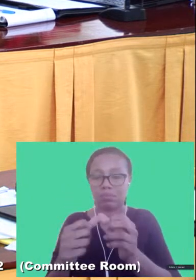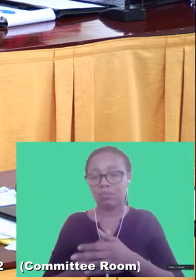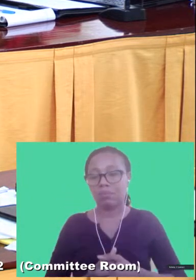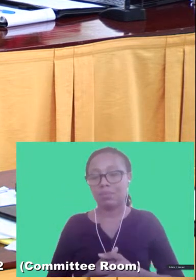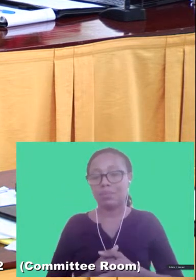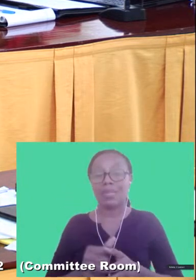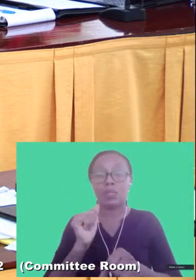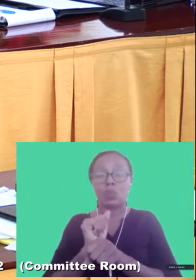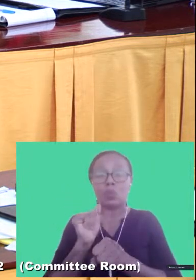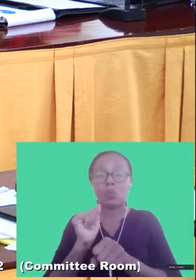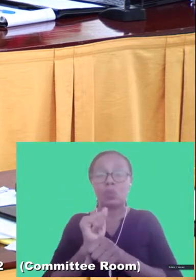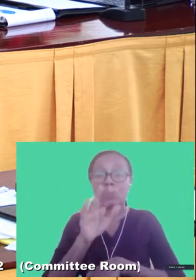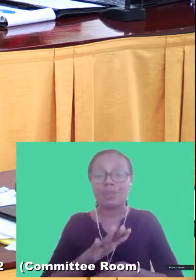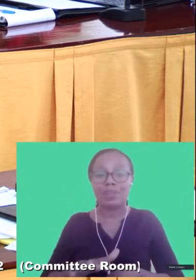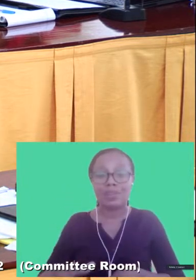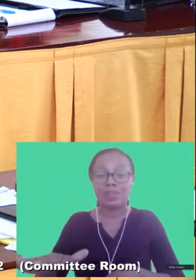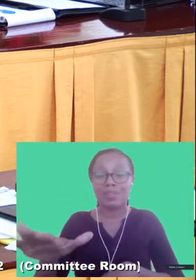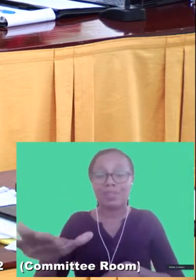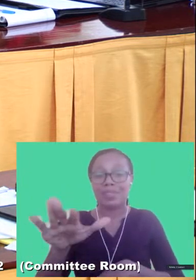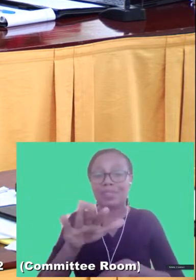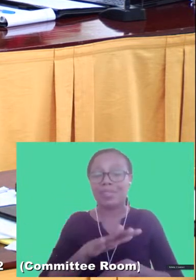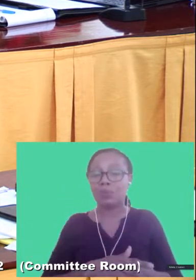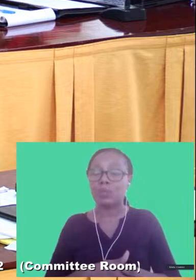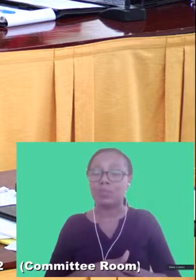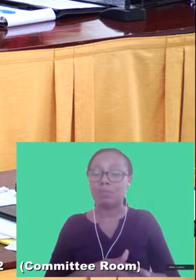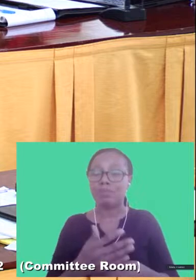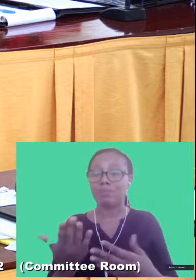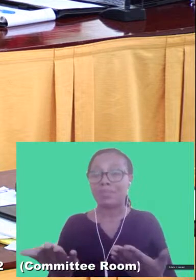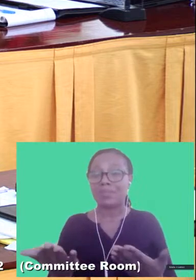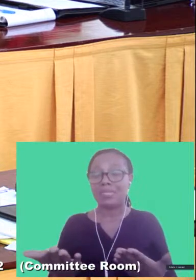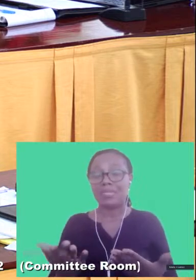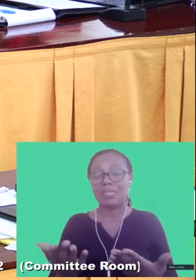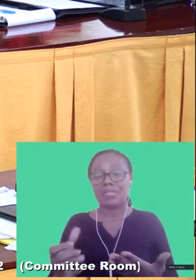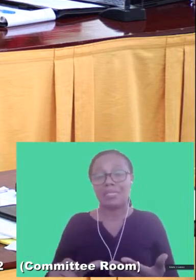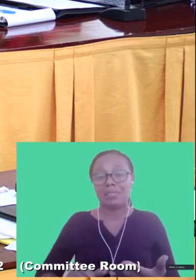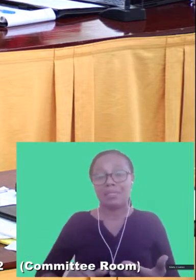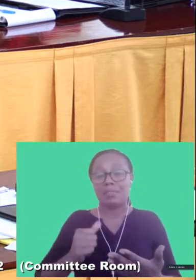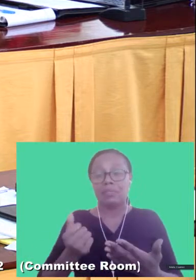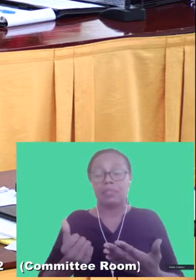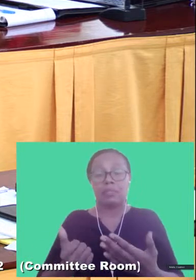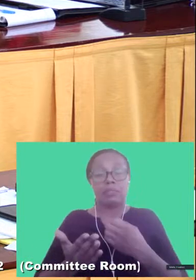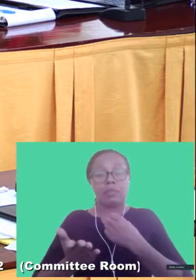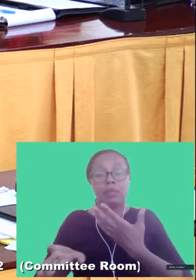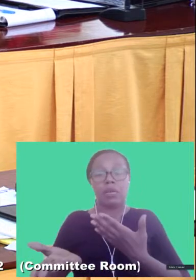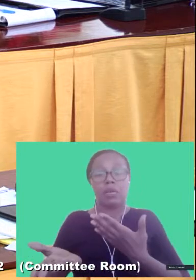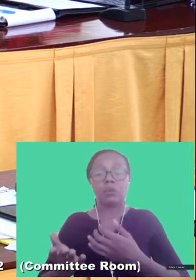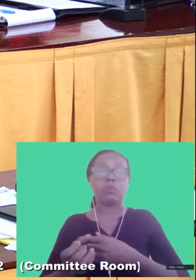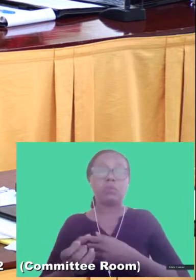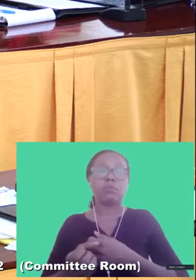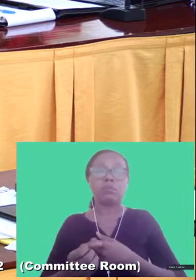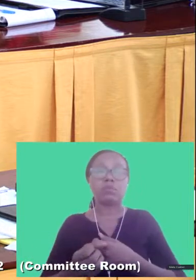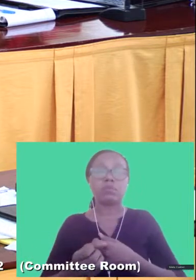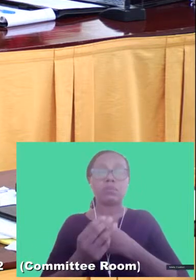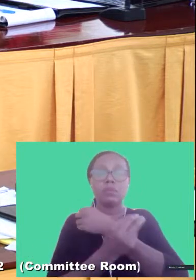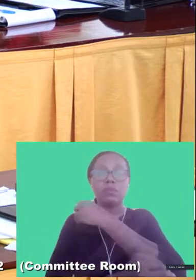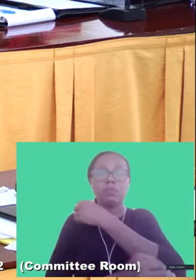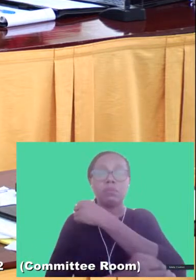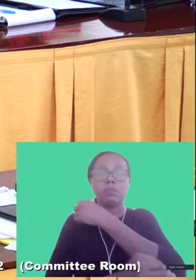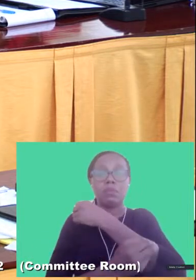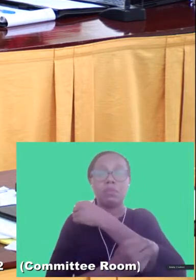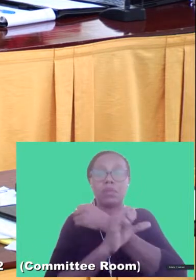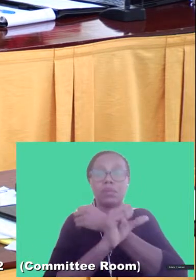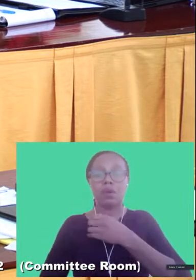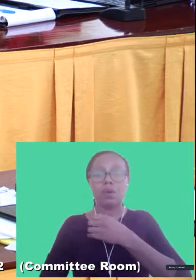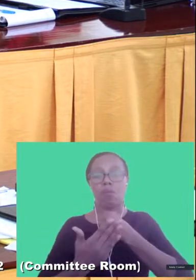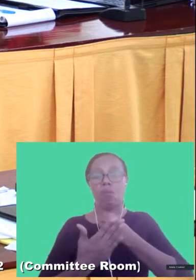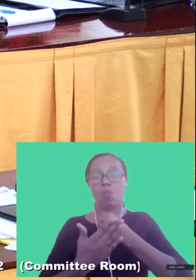peril, the naysayers out there will say, well, the minister spent a lot of time talking about the vendors, blah, blah, blah. But the minister will